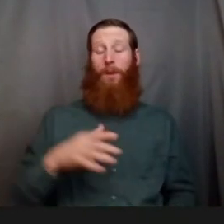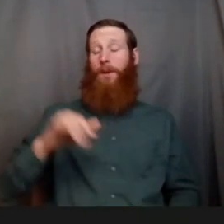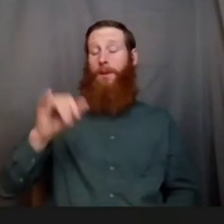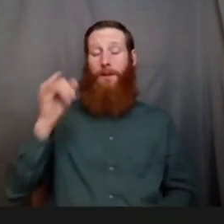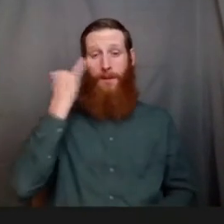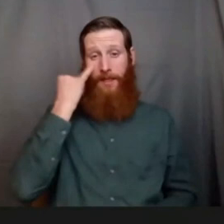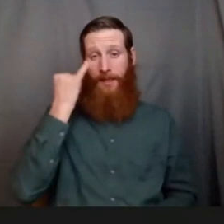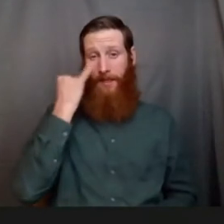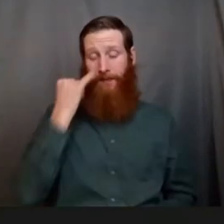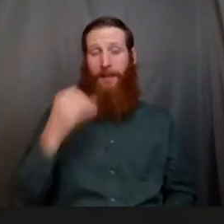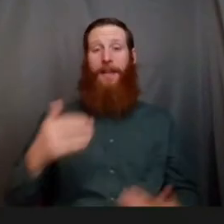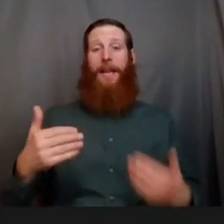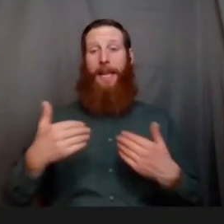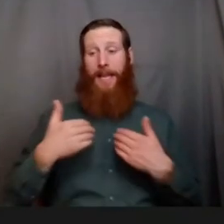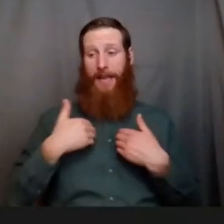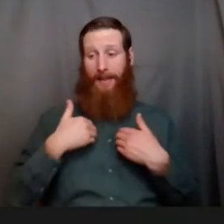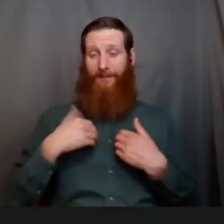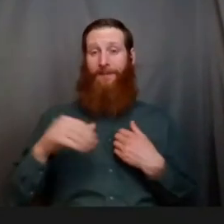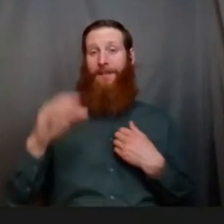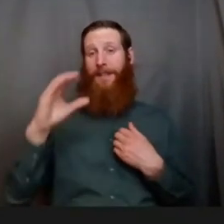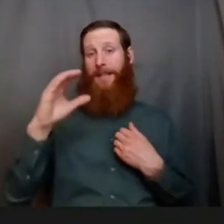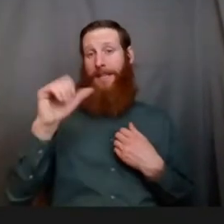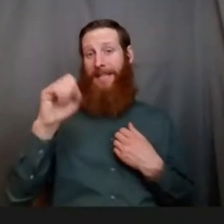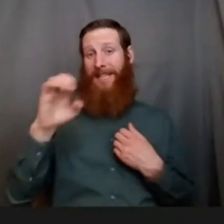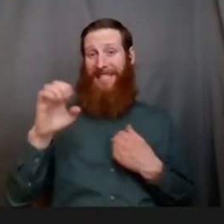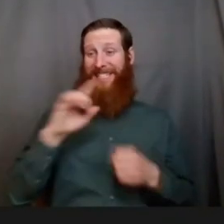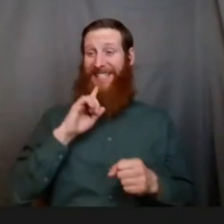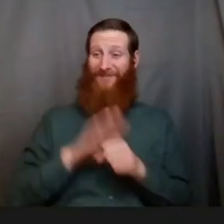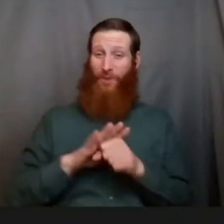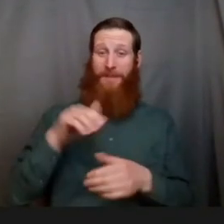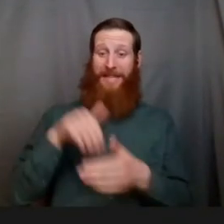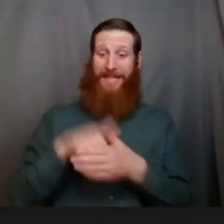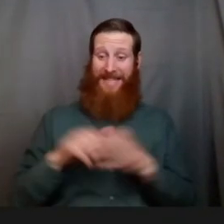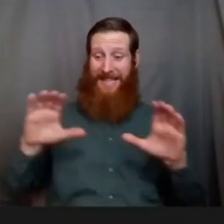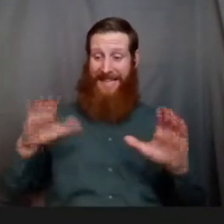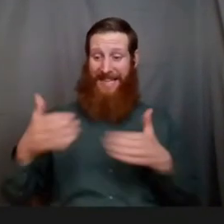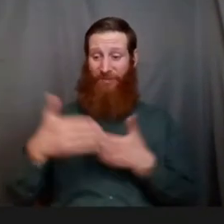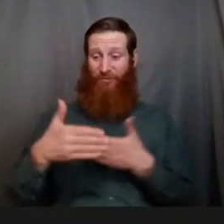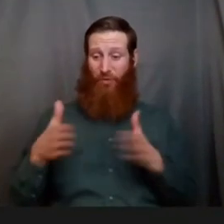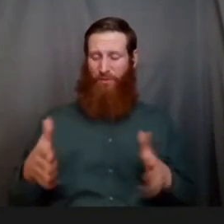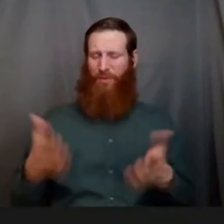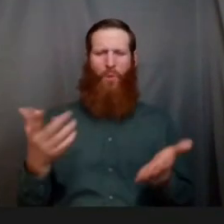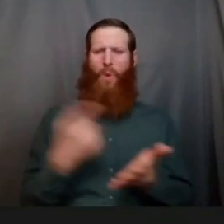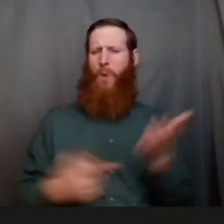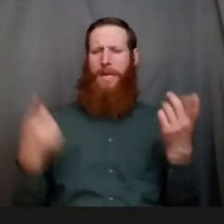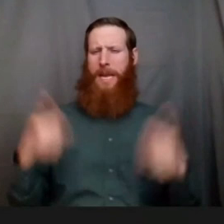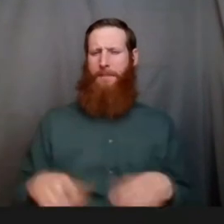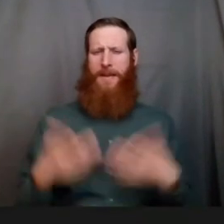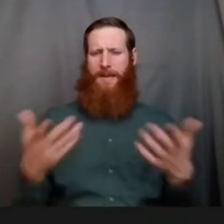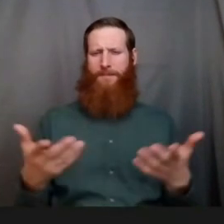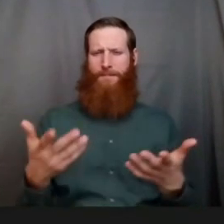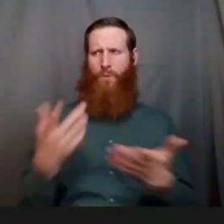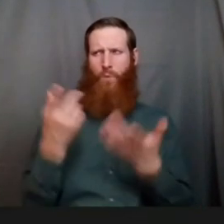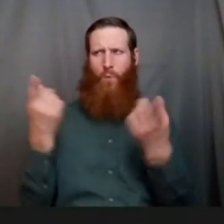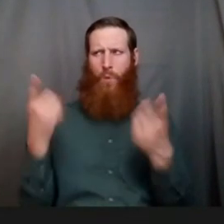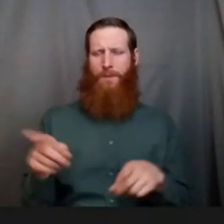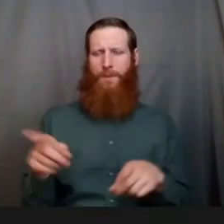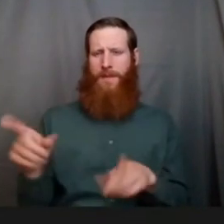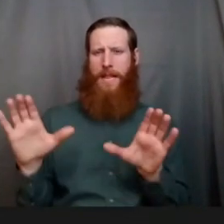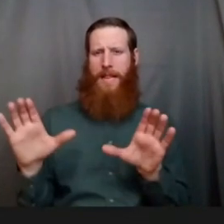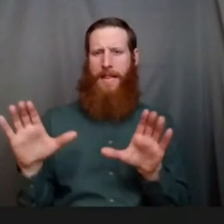a confirmed case in the classroom, what's happening then? I mean, what happens with that classroom?